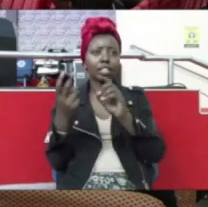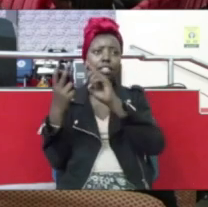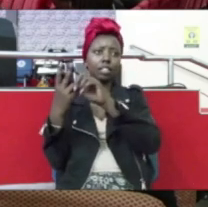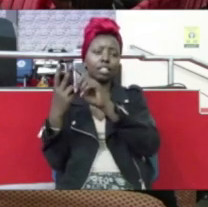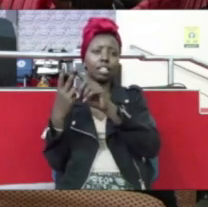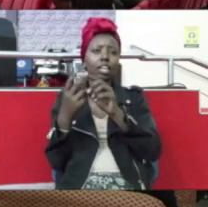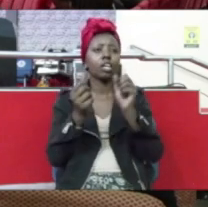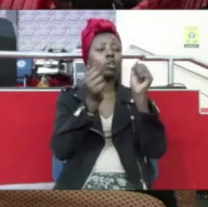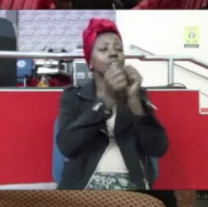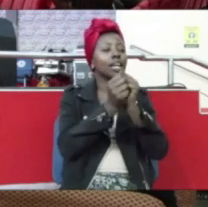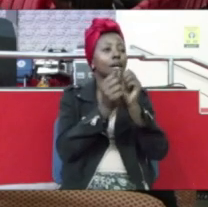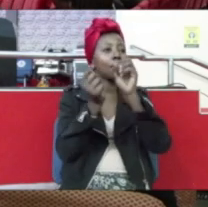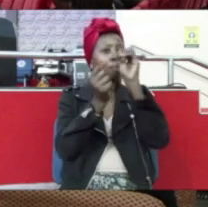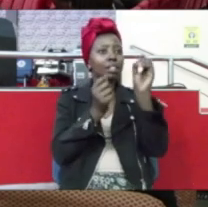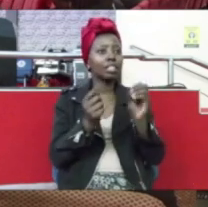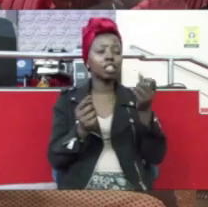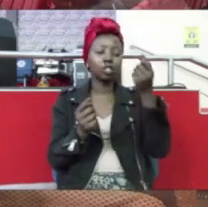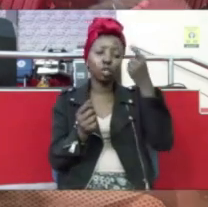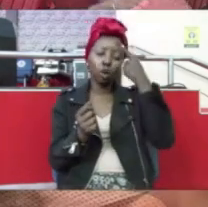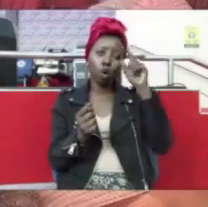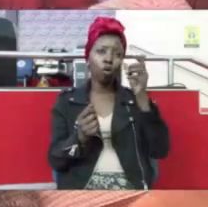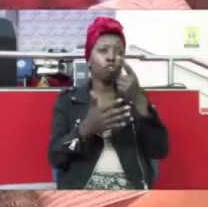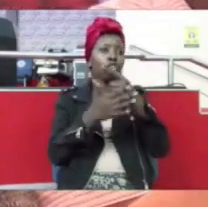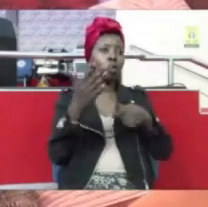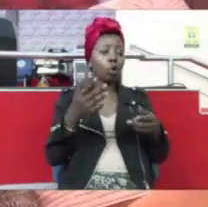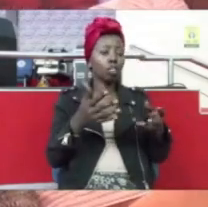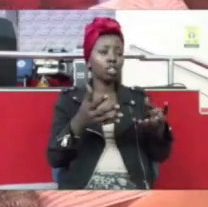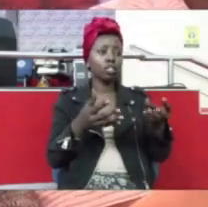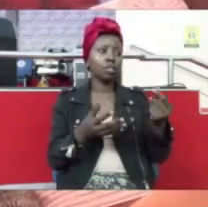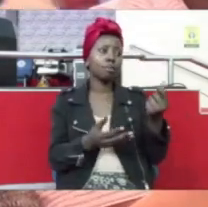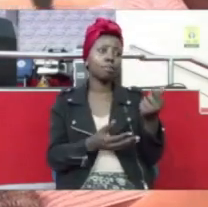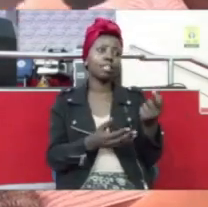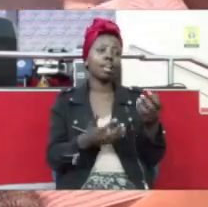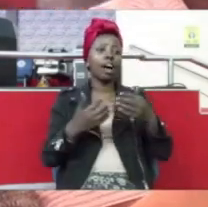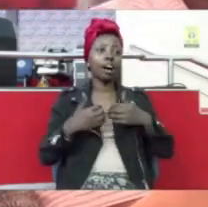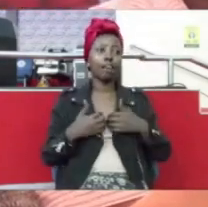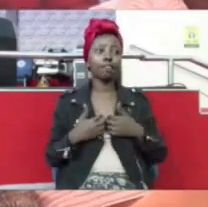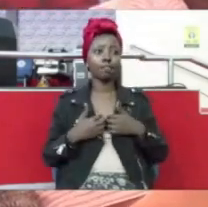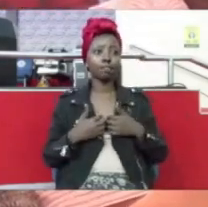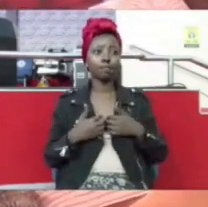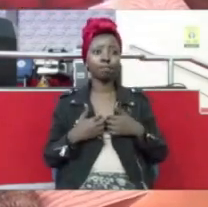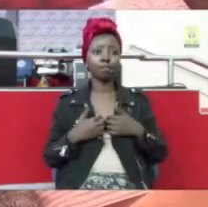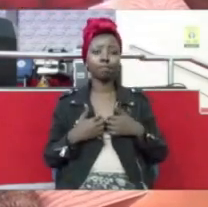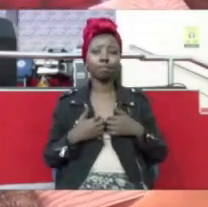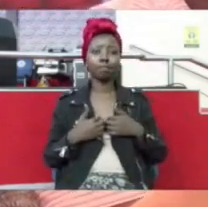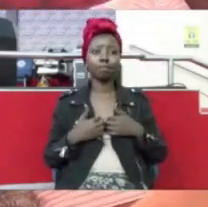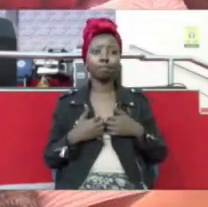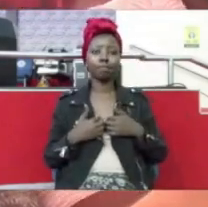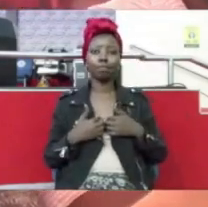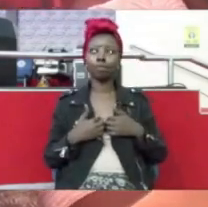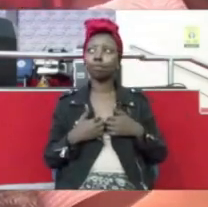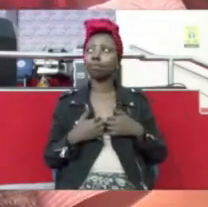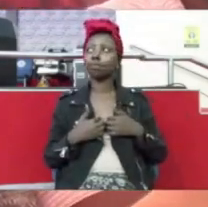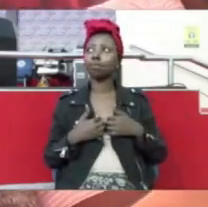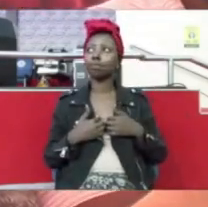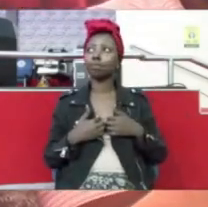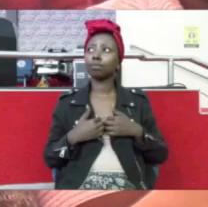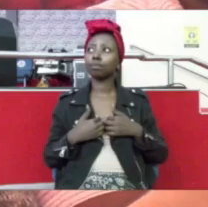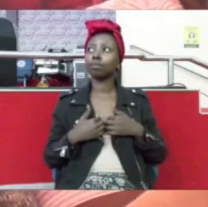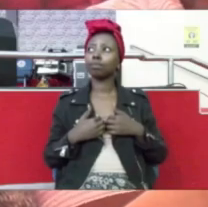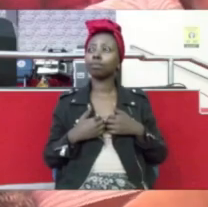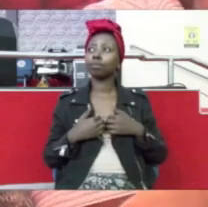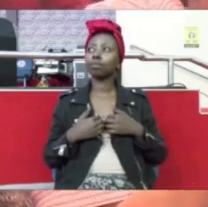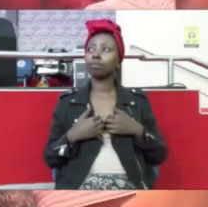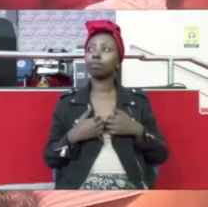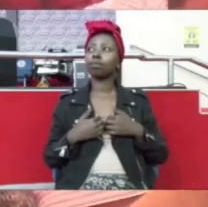your earnings. Inasema kuhusu kutoa kikundi kimoja kati ya asilimia kumi ya